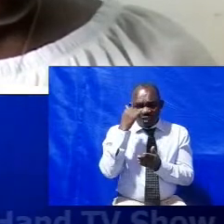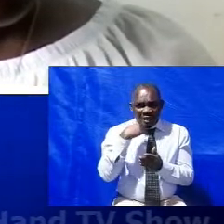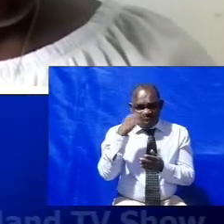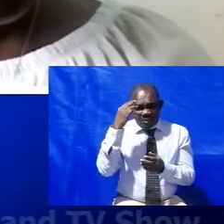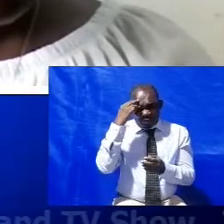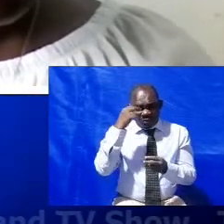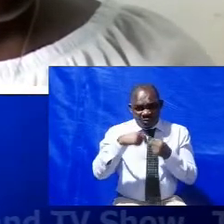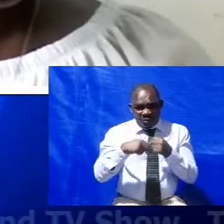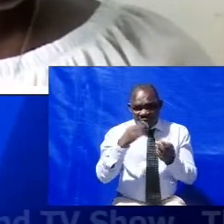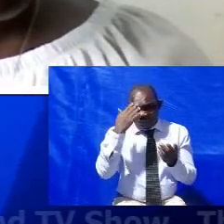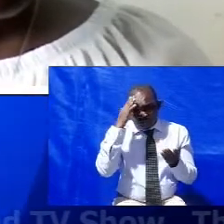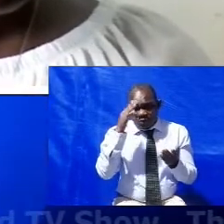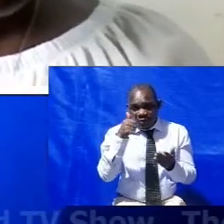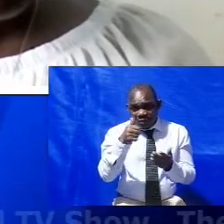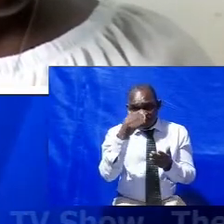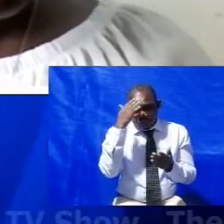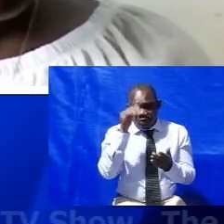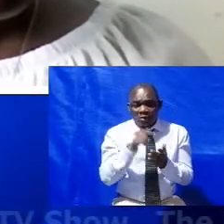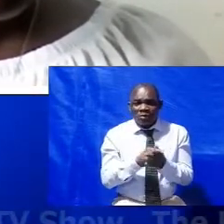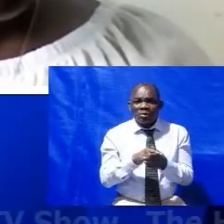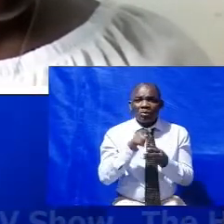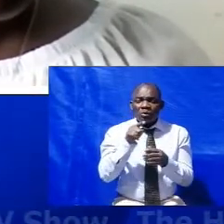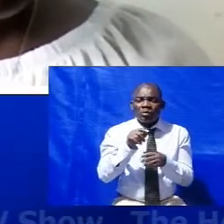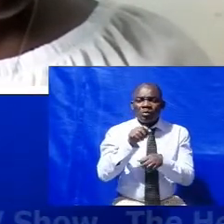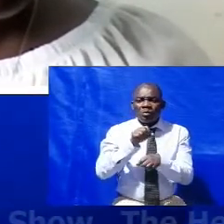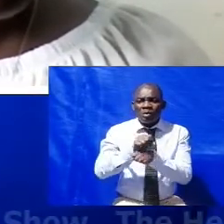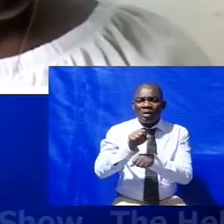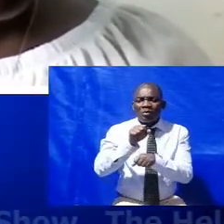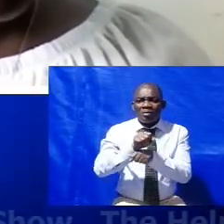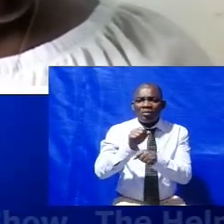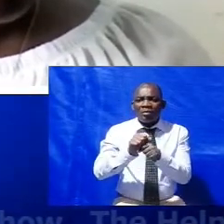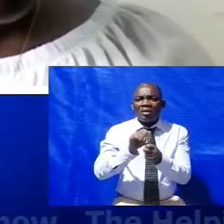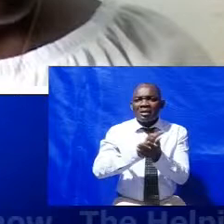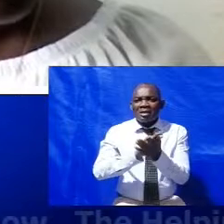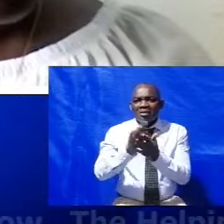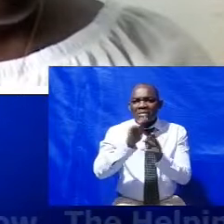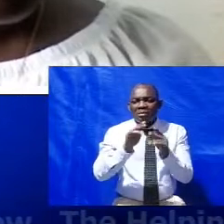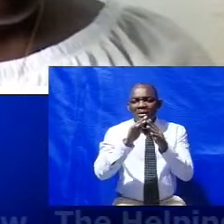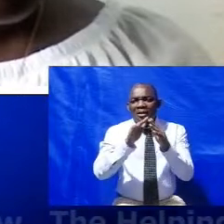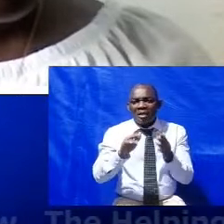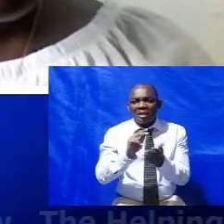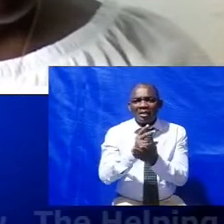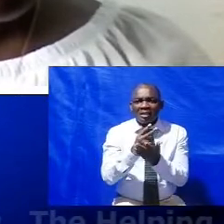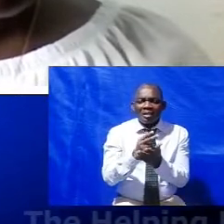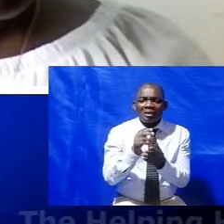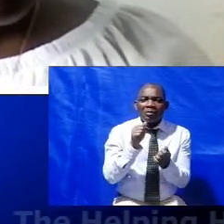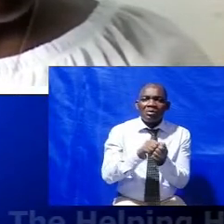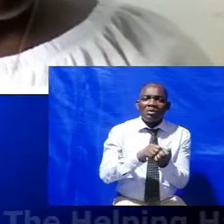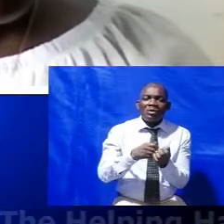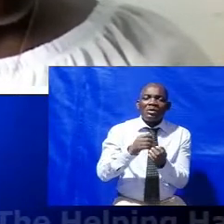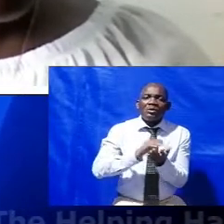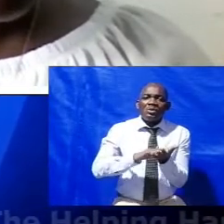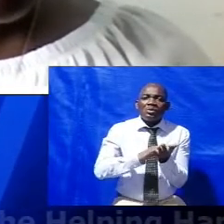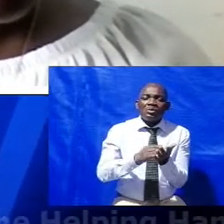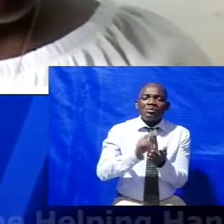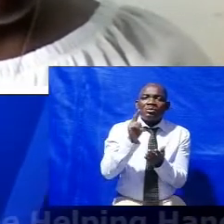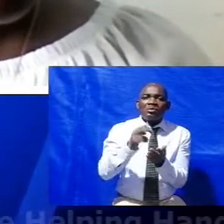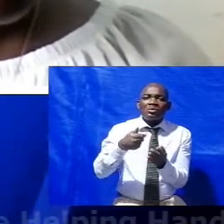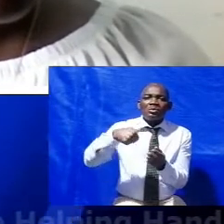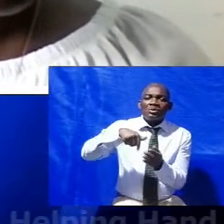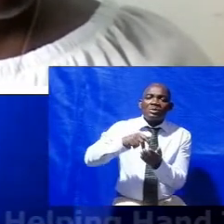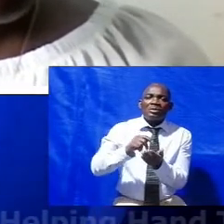had mental health challenges. Now you are working as a nanny in people's houses, you're cooking with liquid